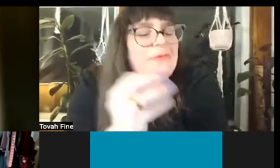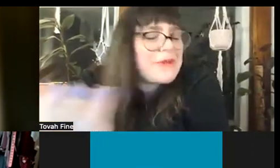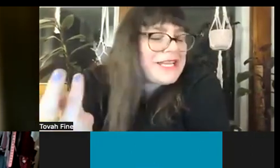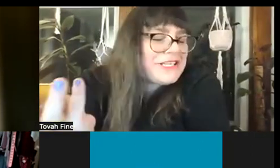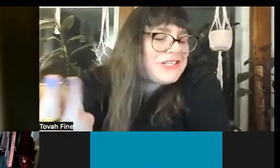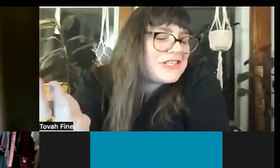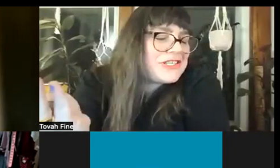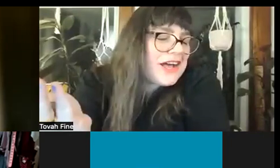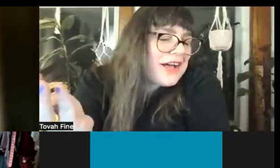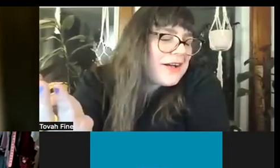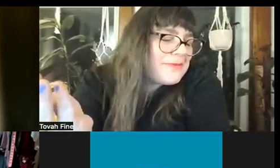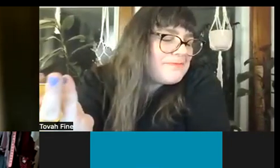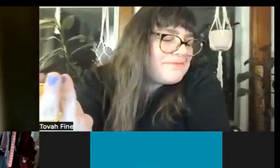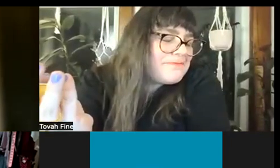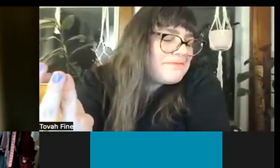I wish